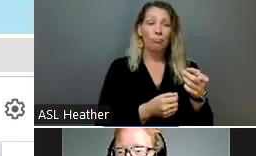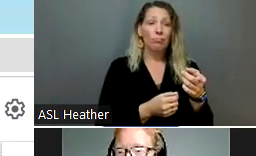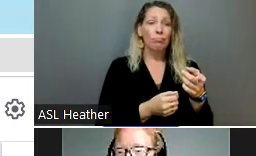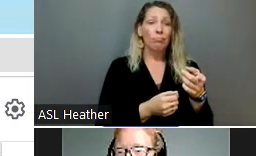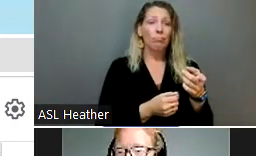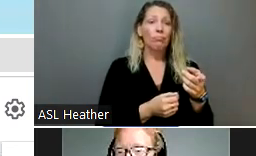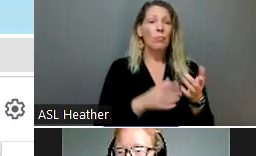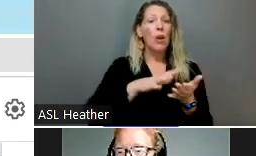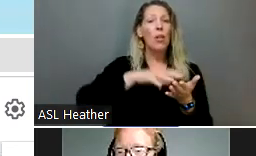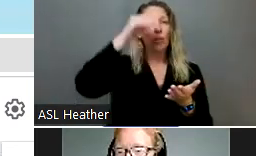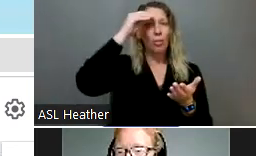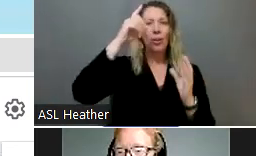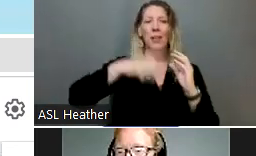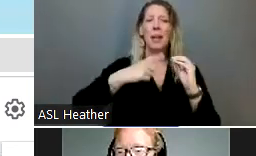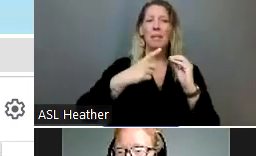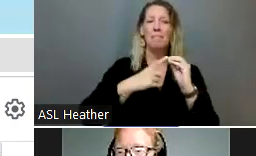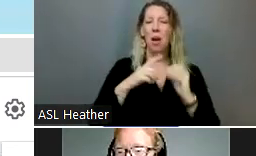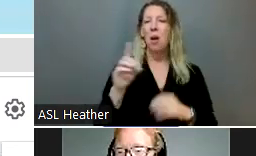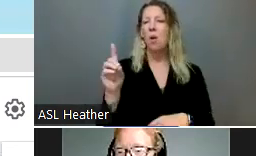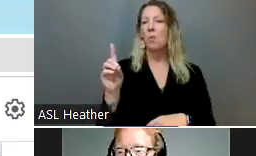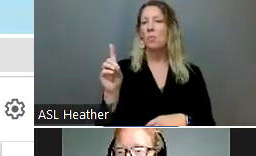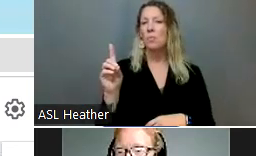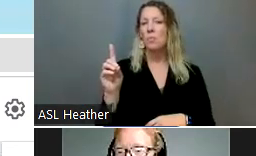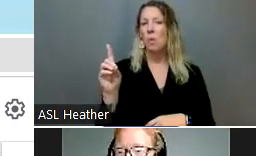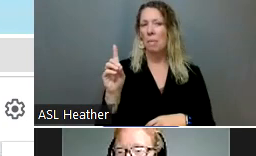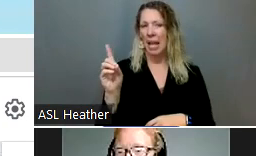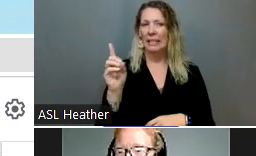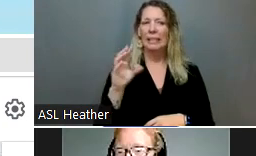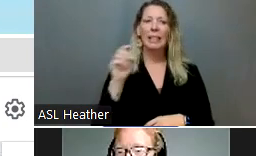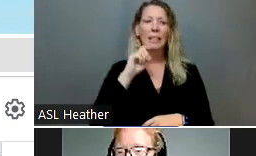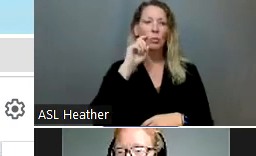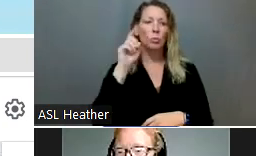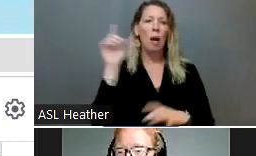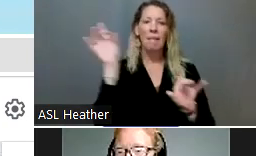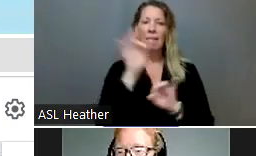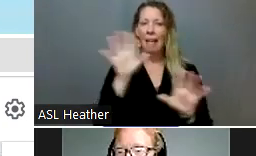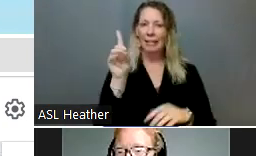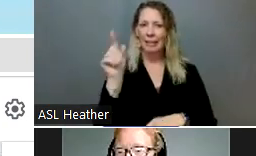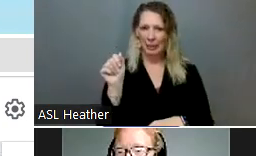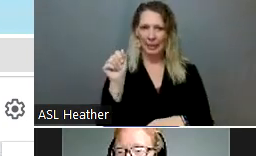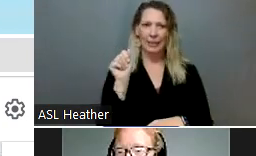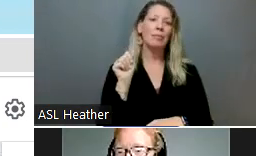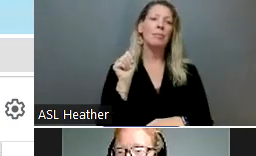we're going to learn more about domestic and sexual violence and disability. Actually, I'm going to change that right now. There we go.